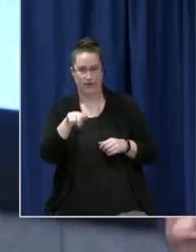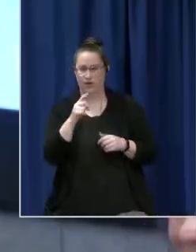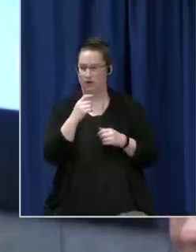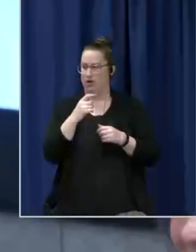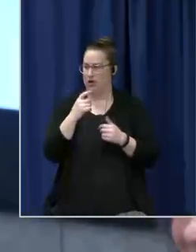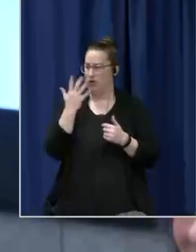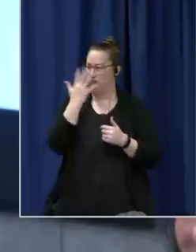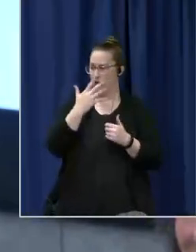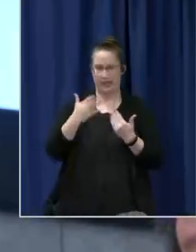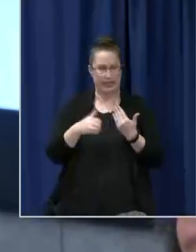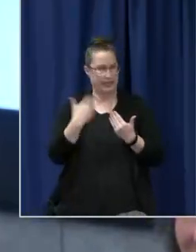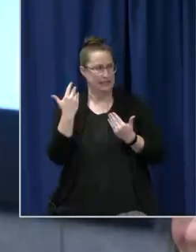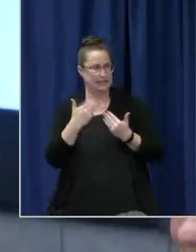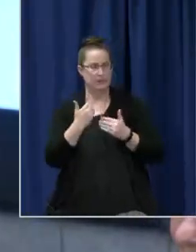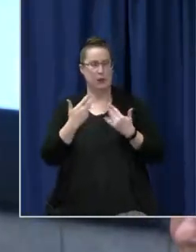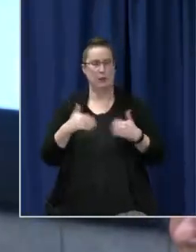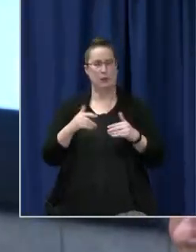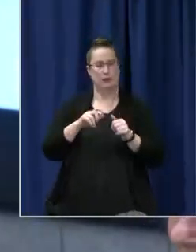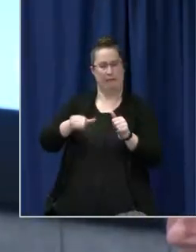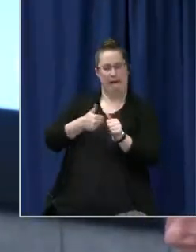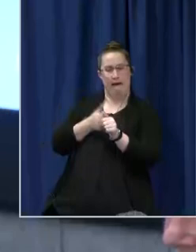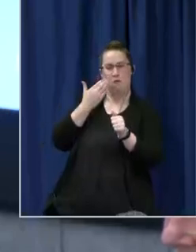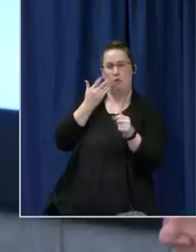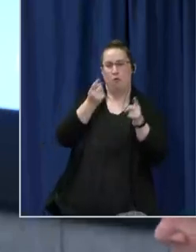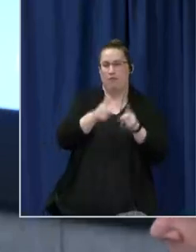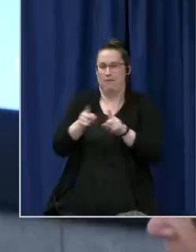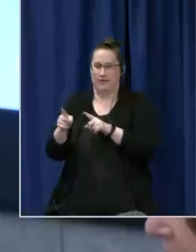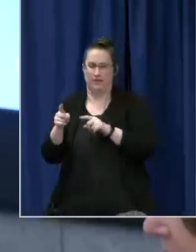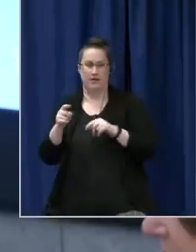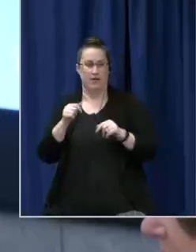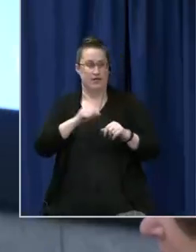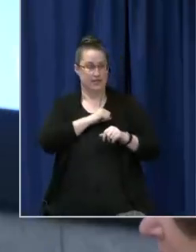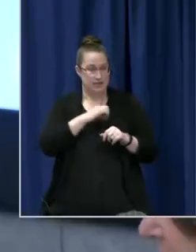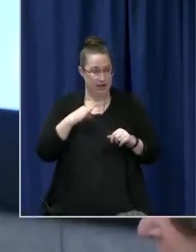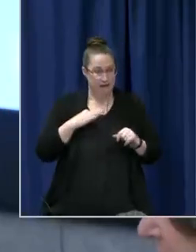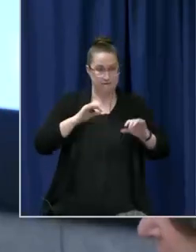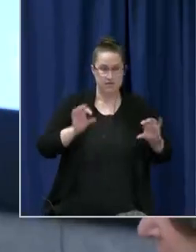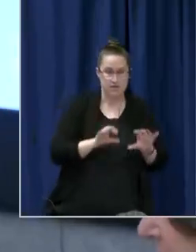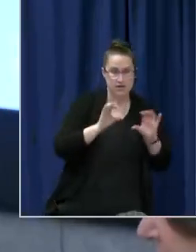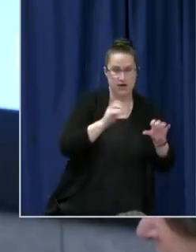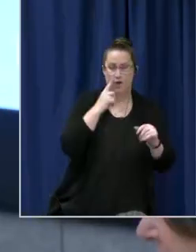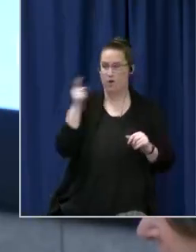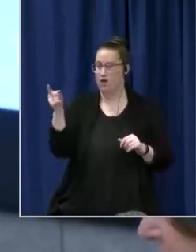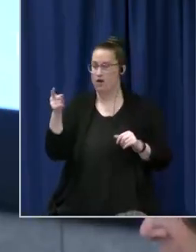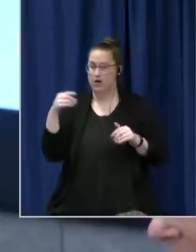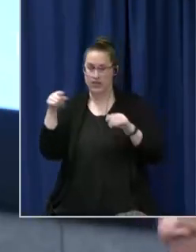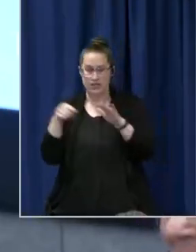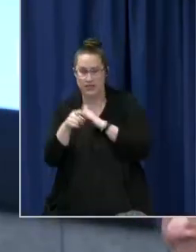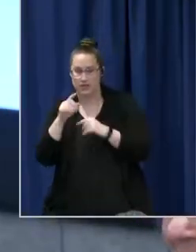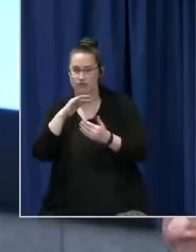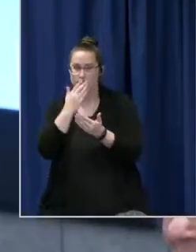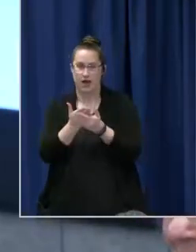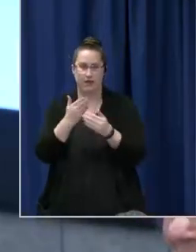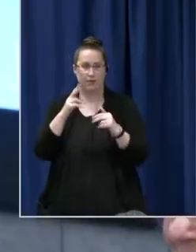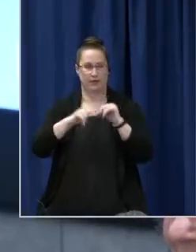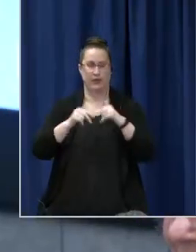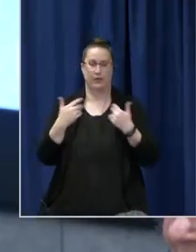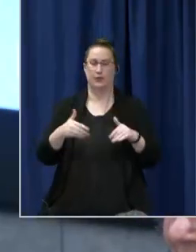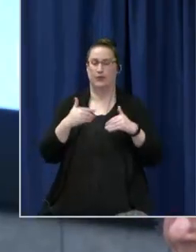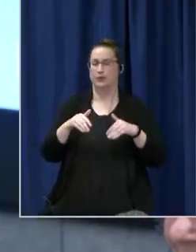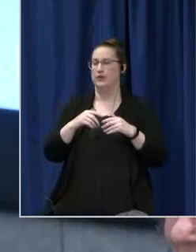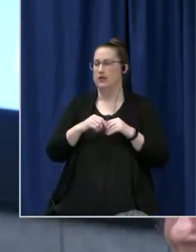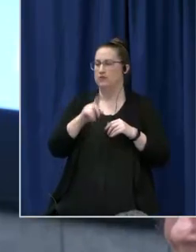so easy, but I know that there was a lot of work on the part of the staff. I know that it's a trek to come into the building, so I think I